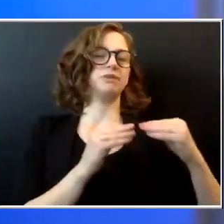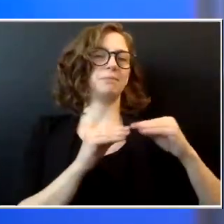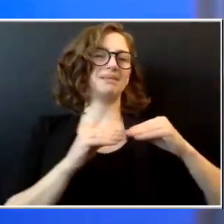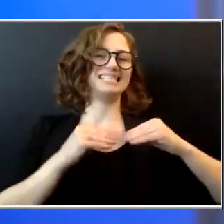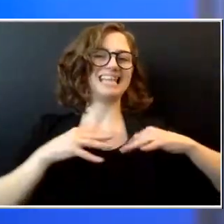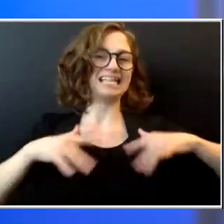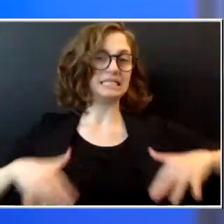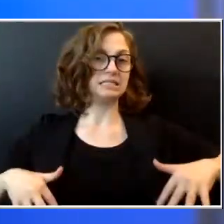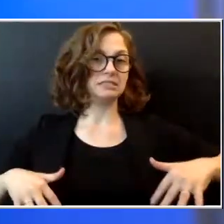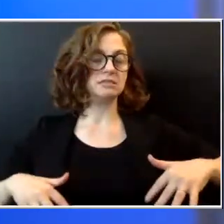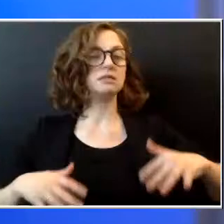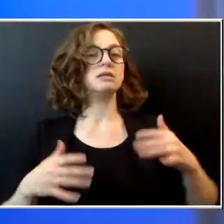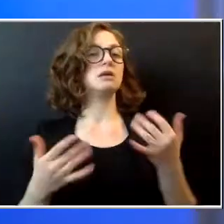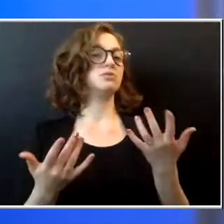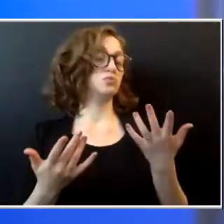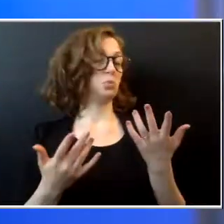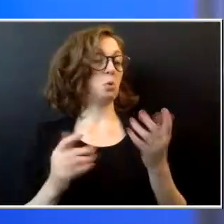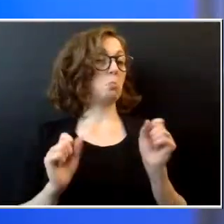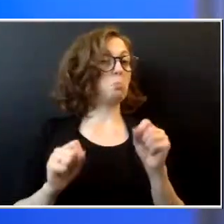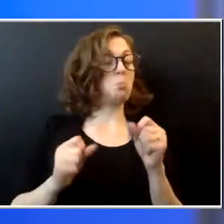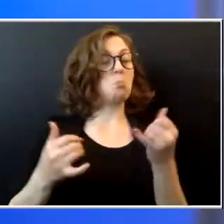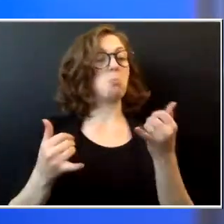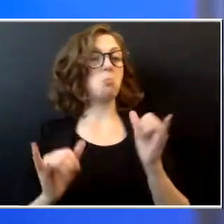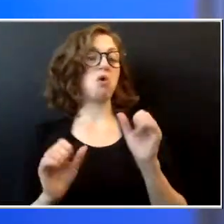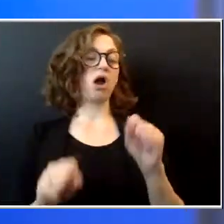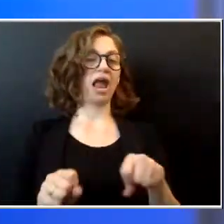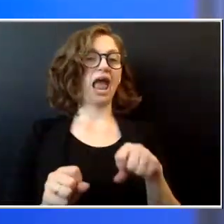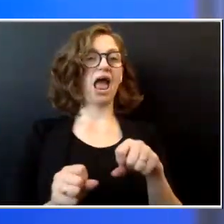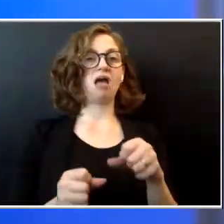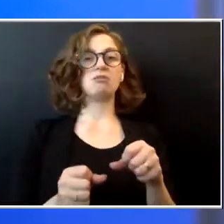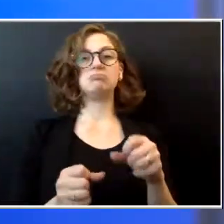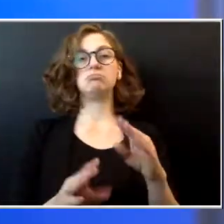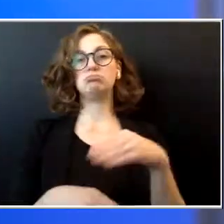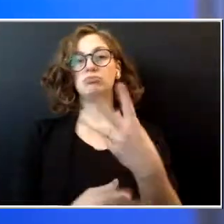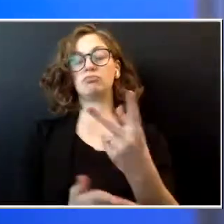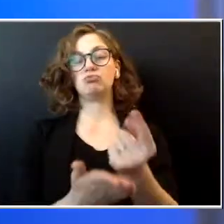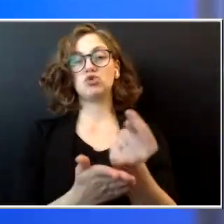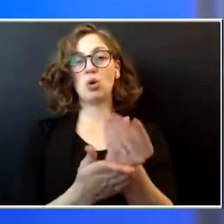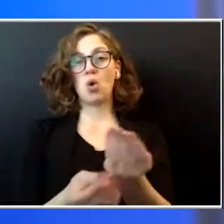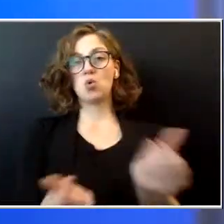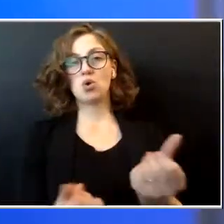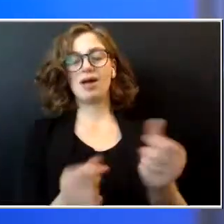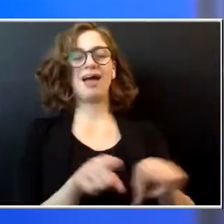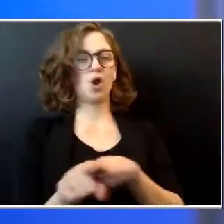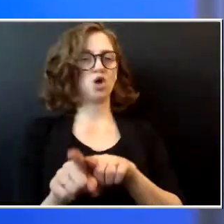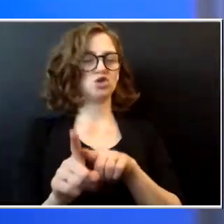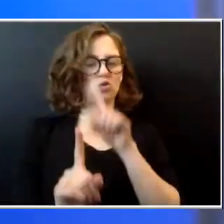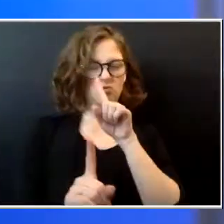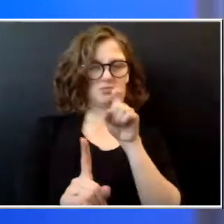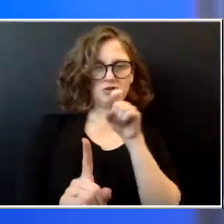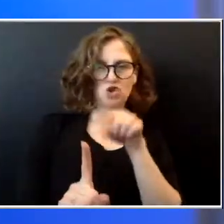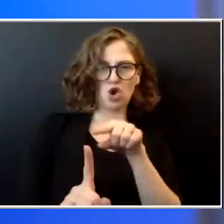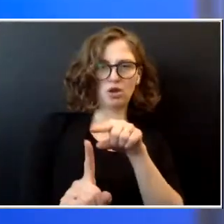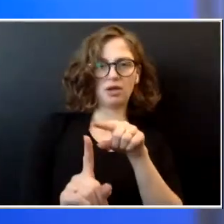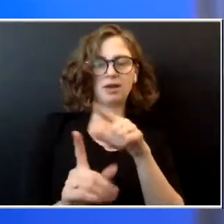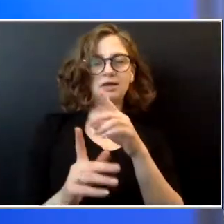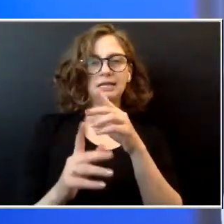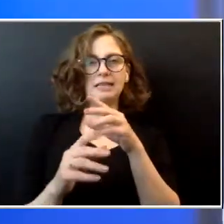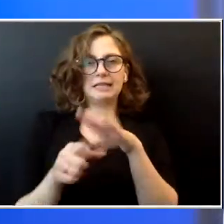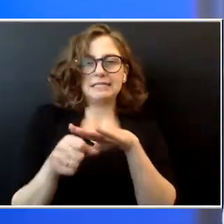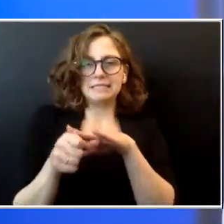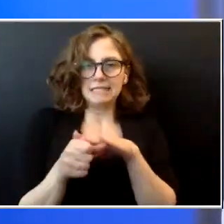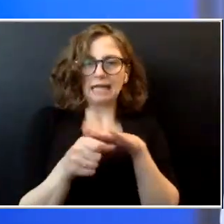curative, treatment with as well as targeting some of these smaller oligometastatic sites. And again, the goal is to try